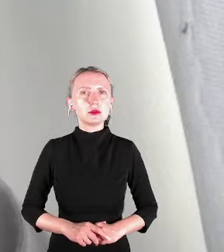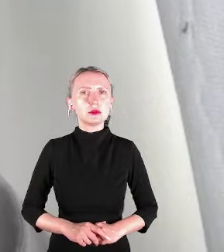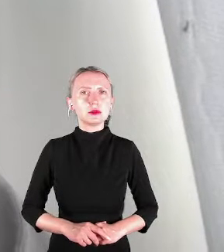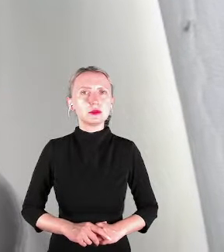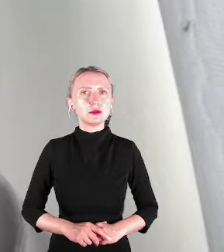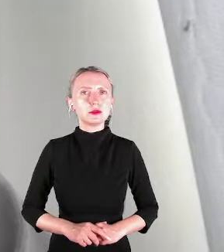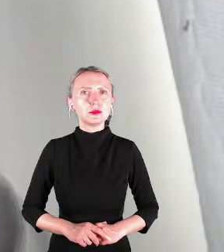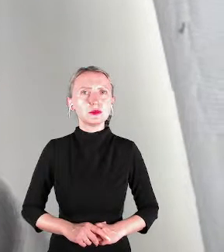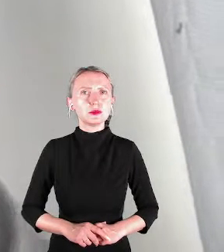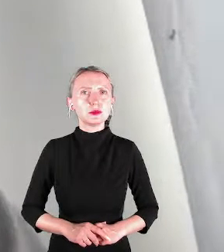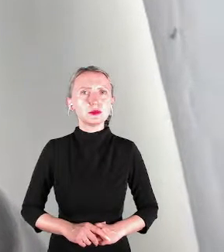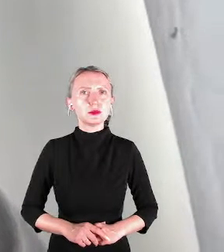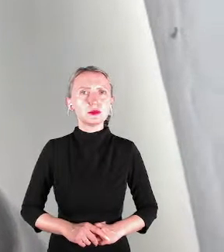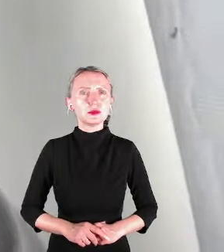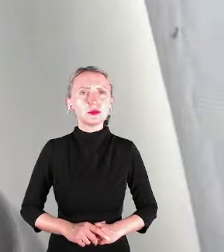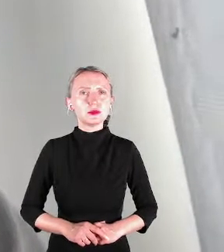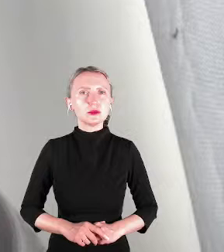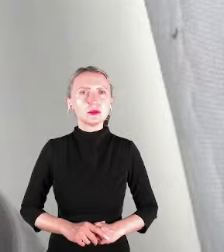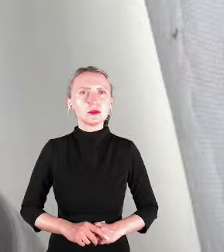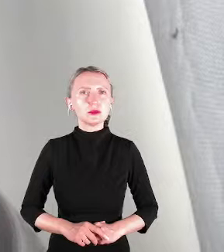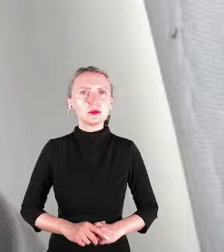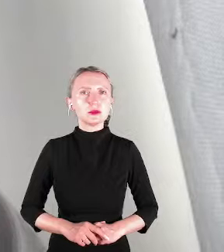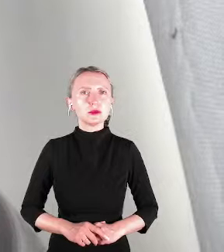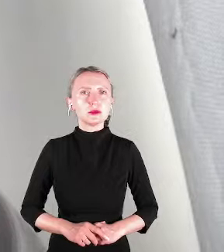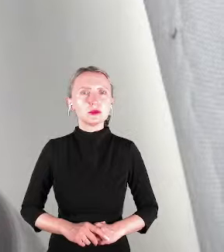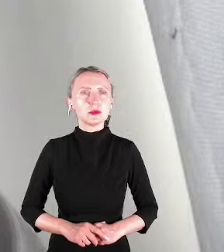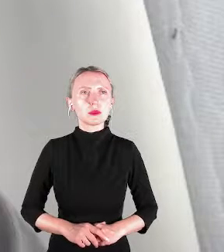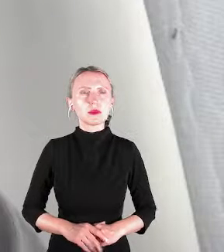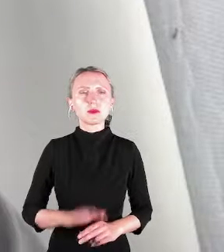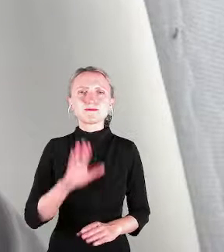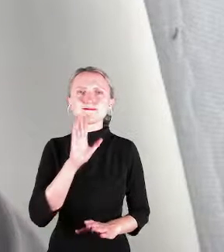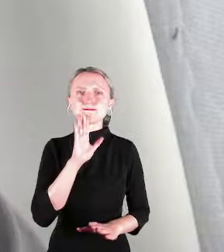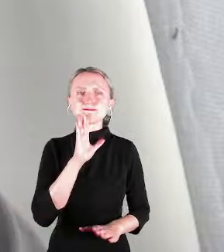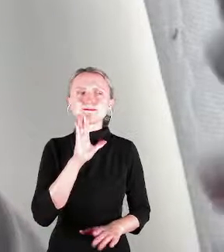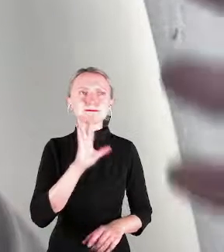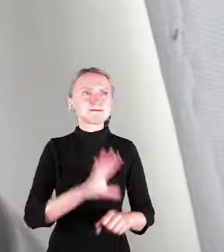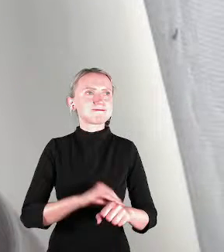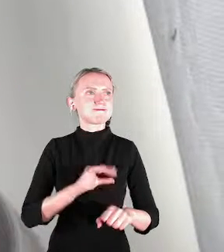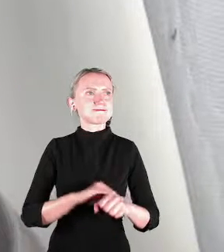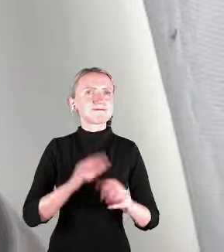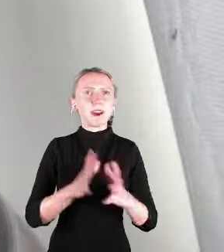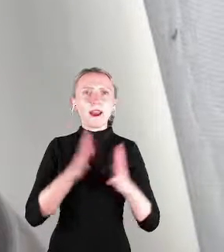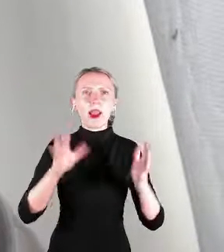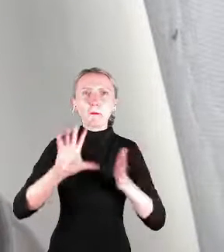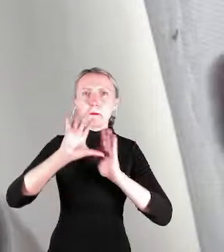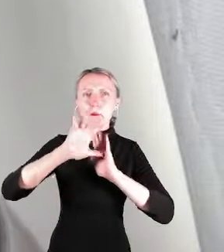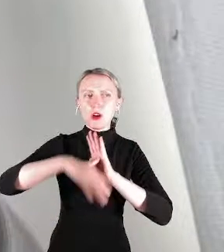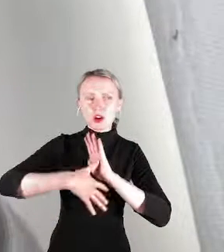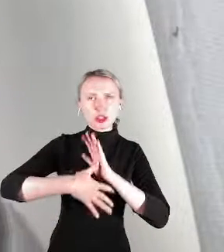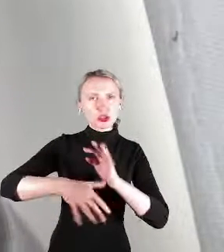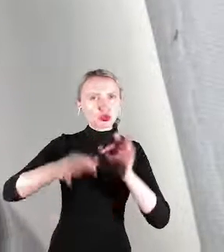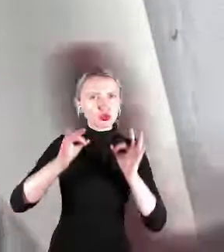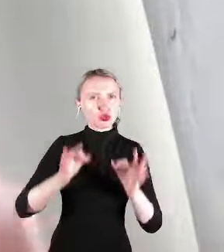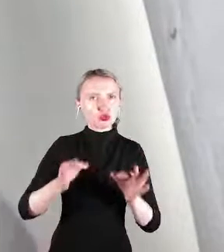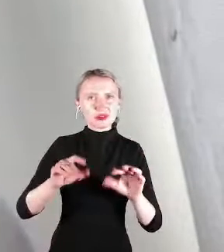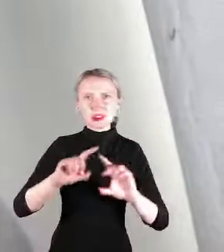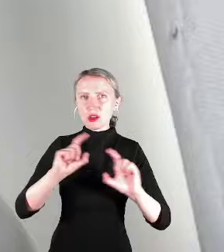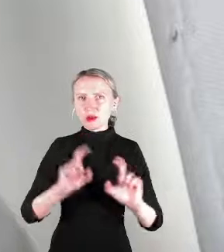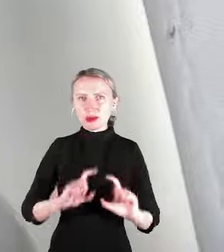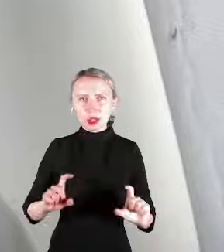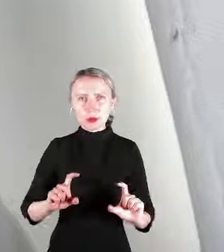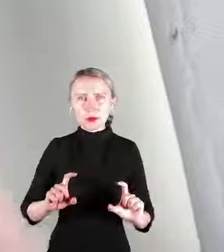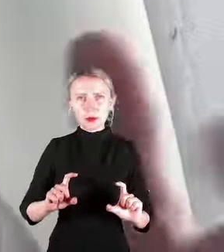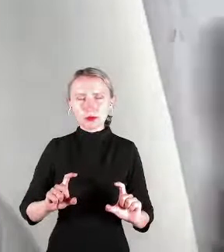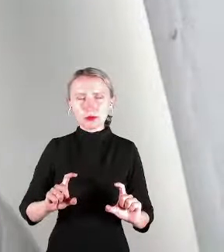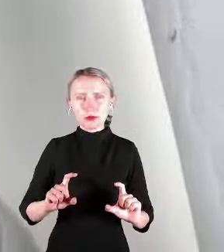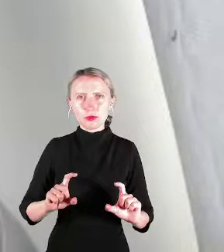mean, the Swedish big cities, they are really today huge construction sites. You